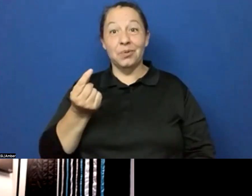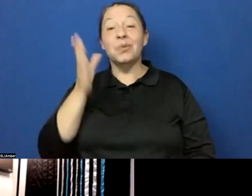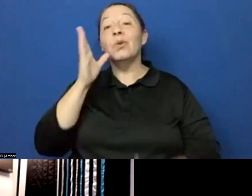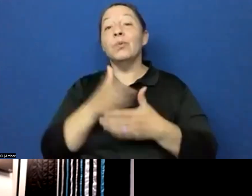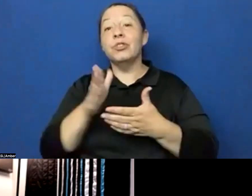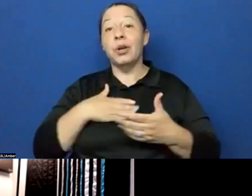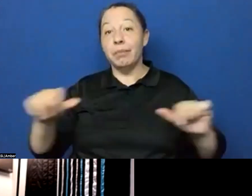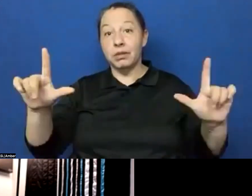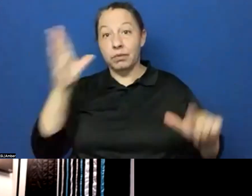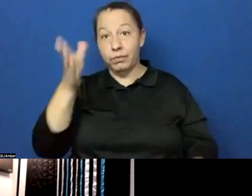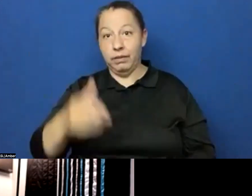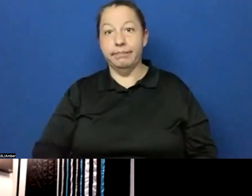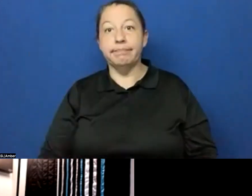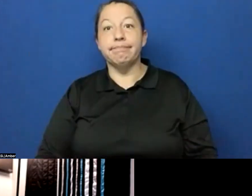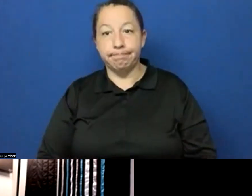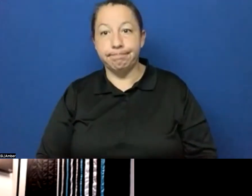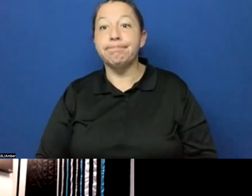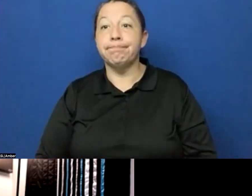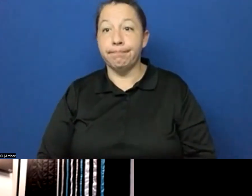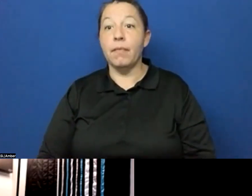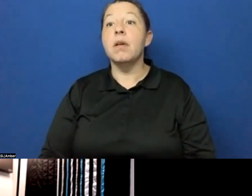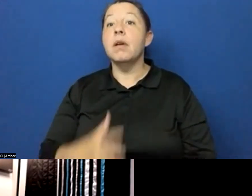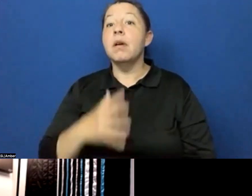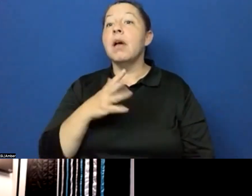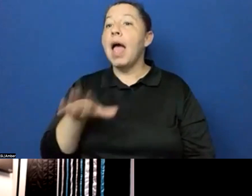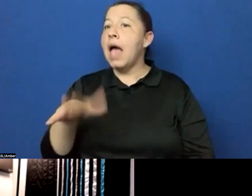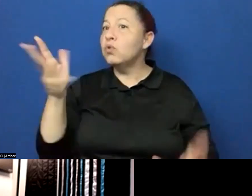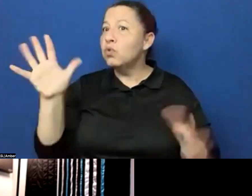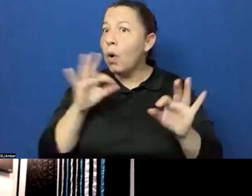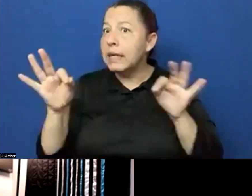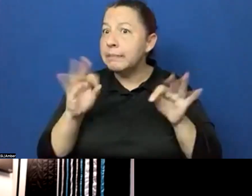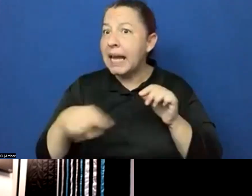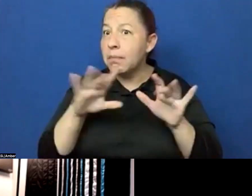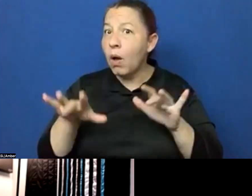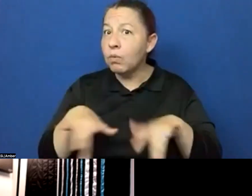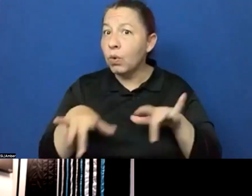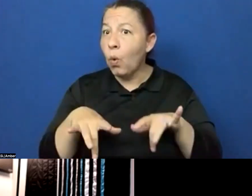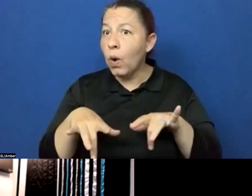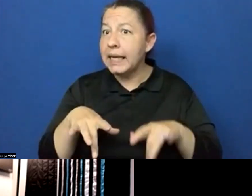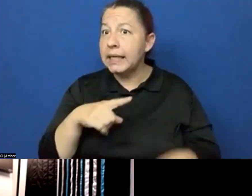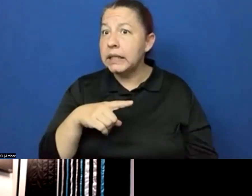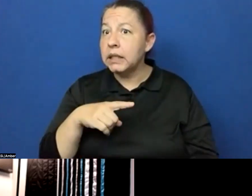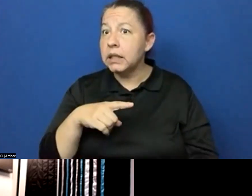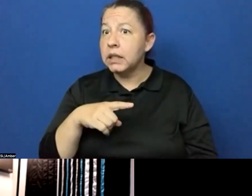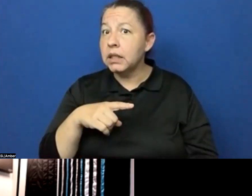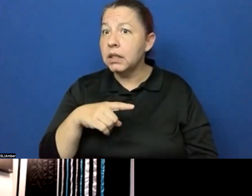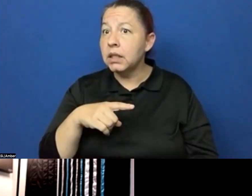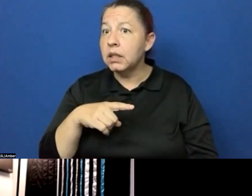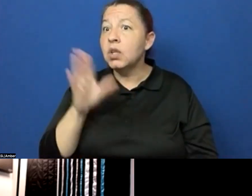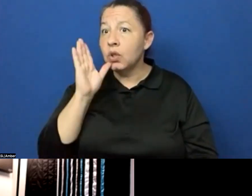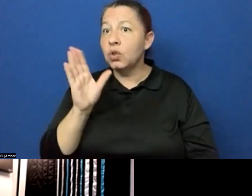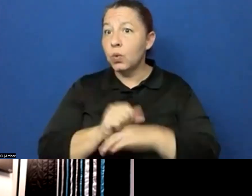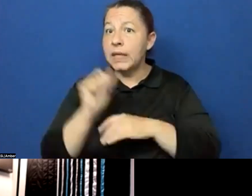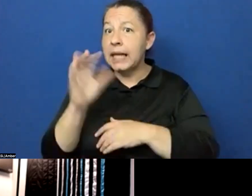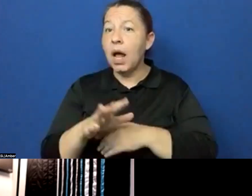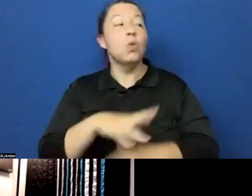screen. And did you explain about the recording Oh, that you're going to send? I